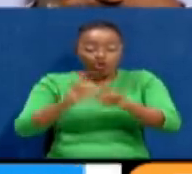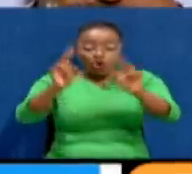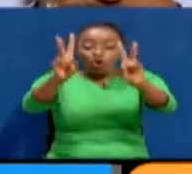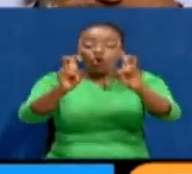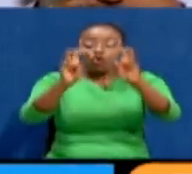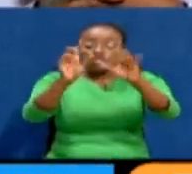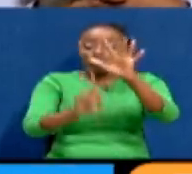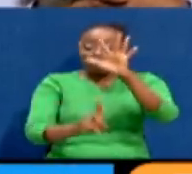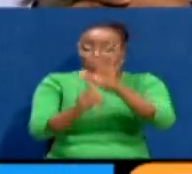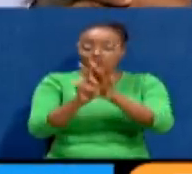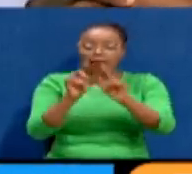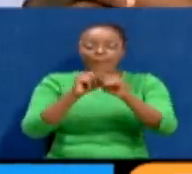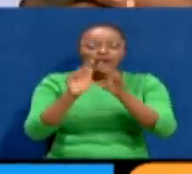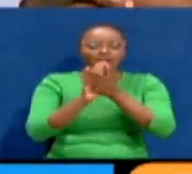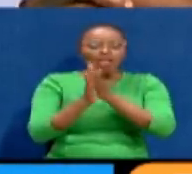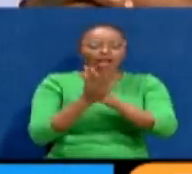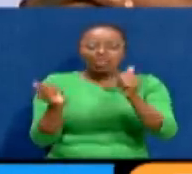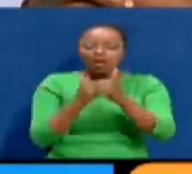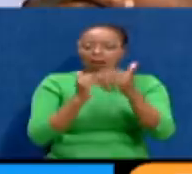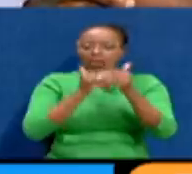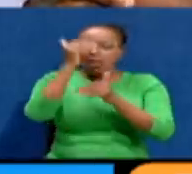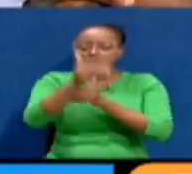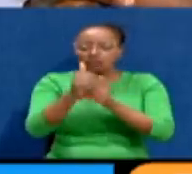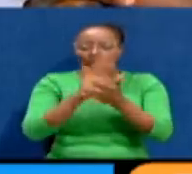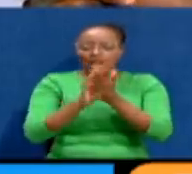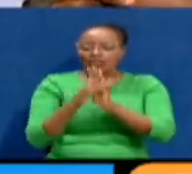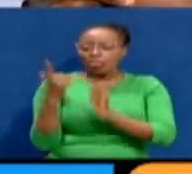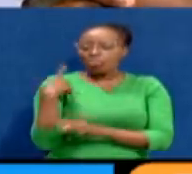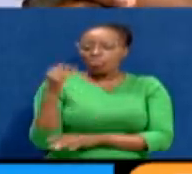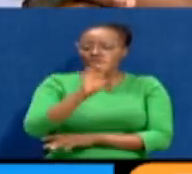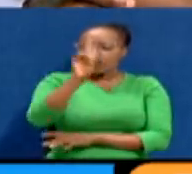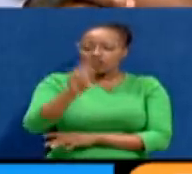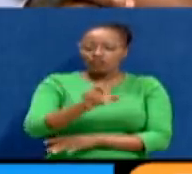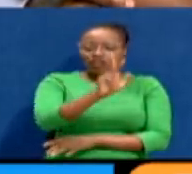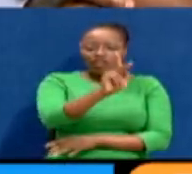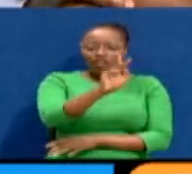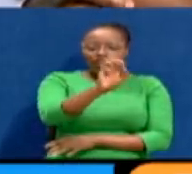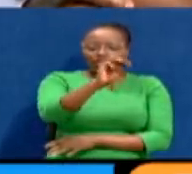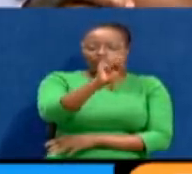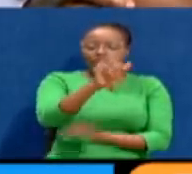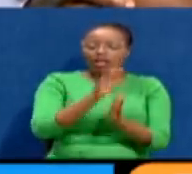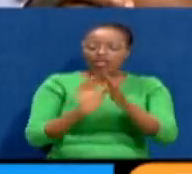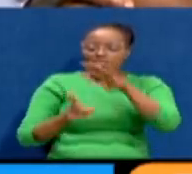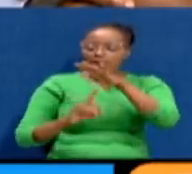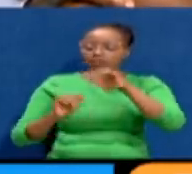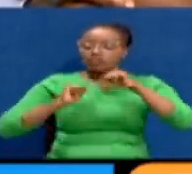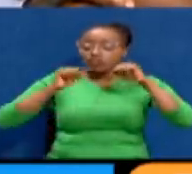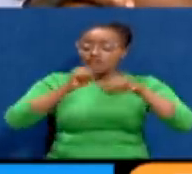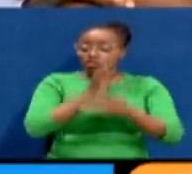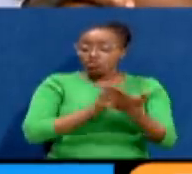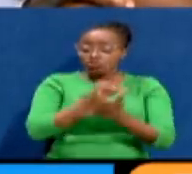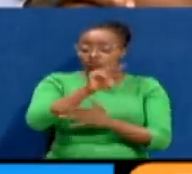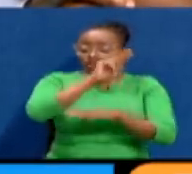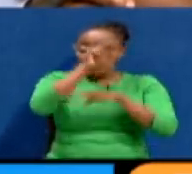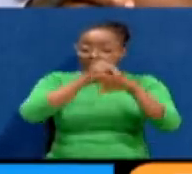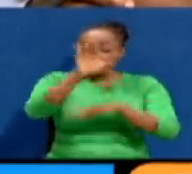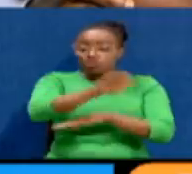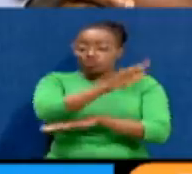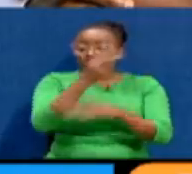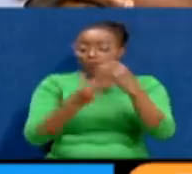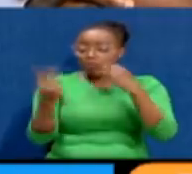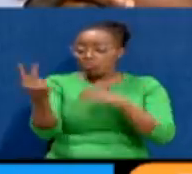issues are raised but nothing happens after that. And I want to use the recent questioning of KEMSA and ministry officials by you, that is the National Assembly,